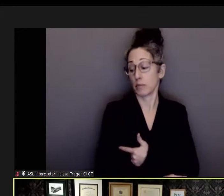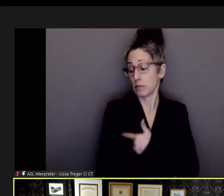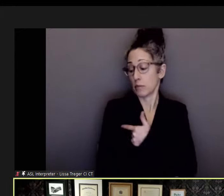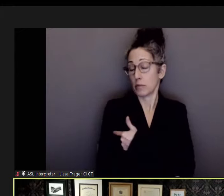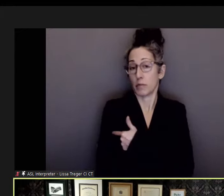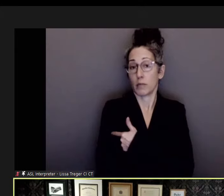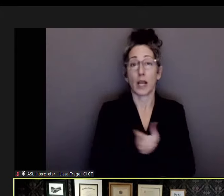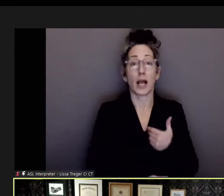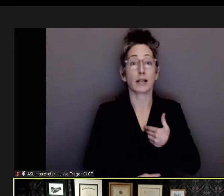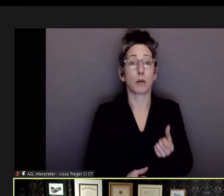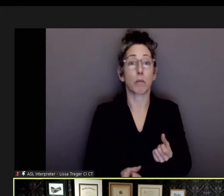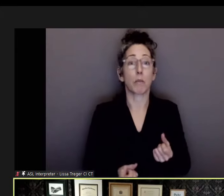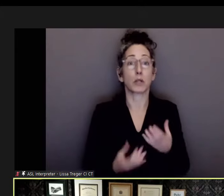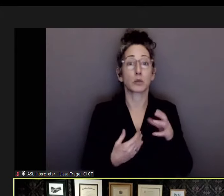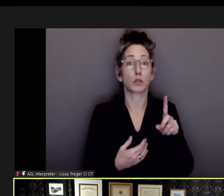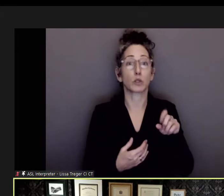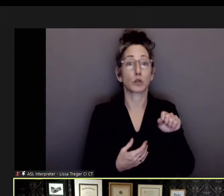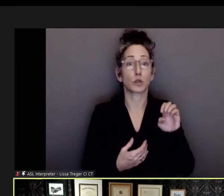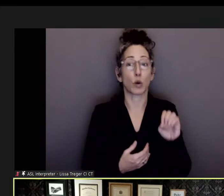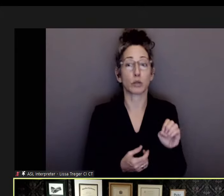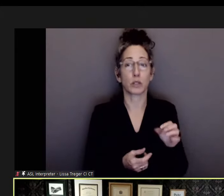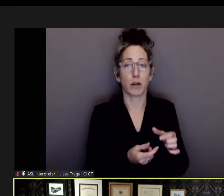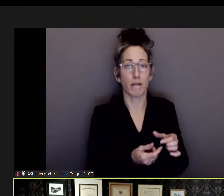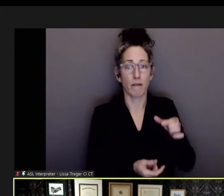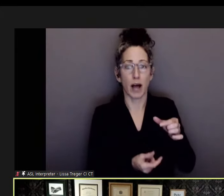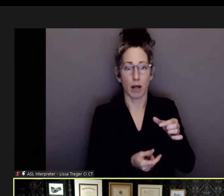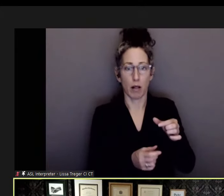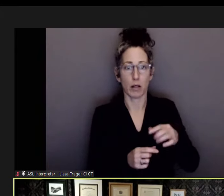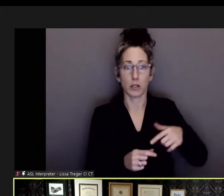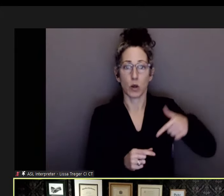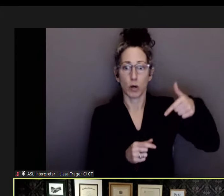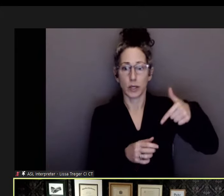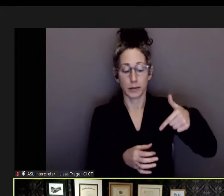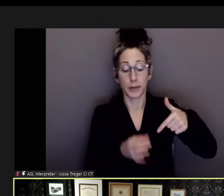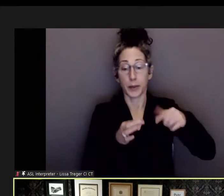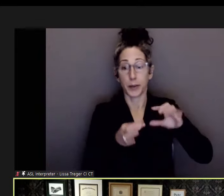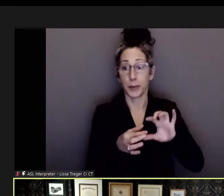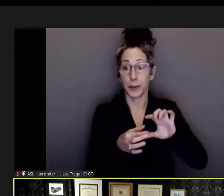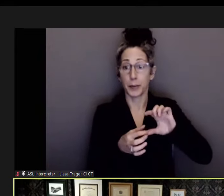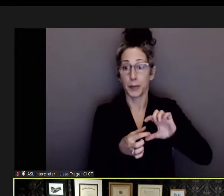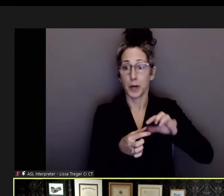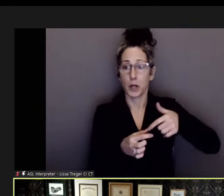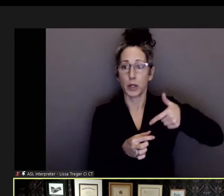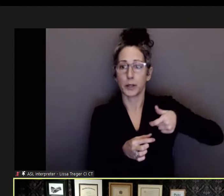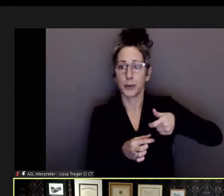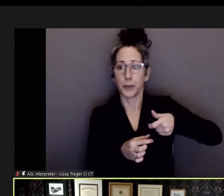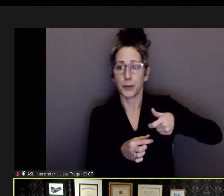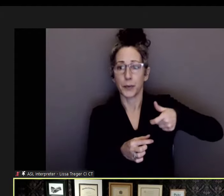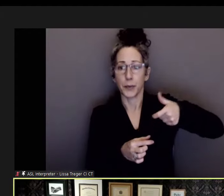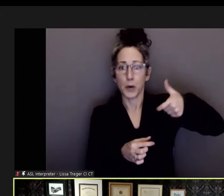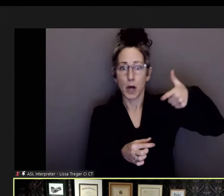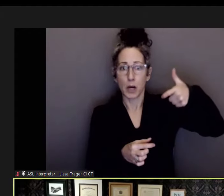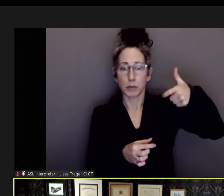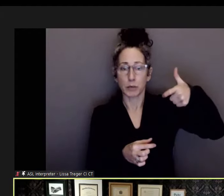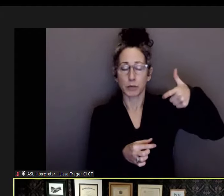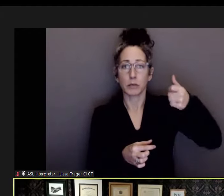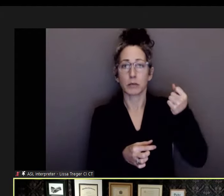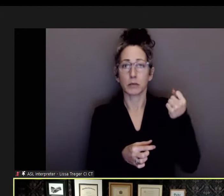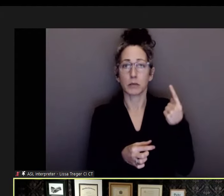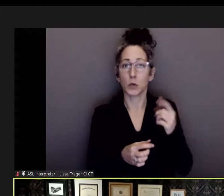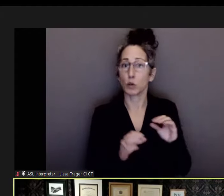dose vial. The vaccine should be administered within 6 hours after the first entry into the vial, and there's no